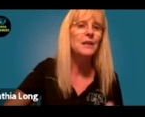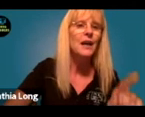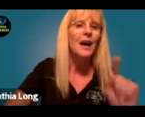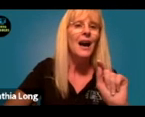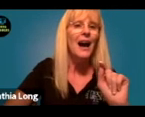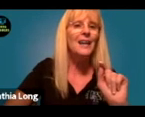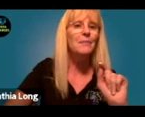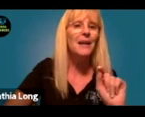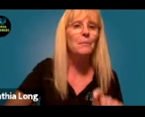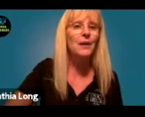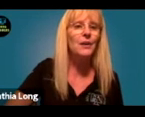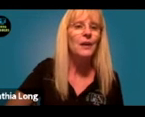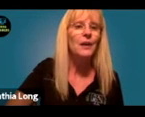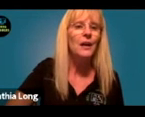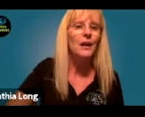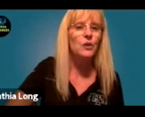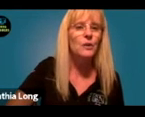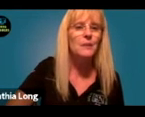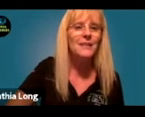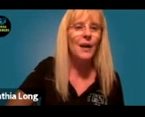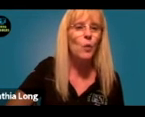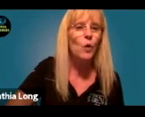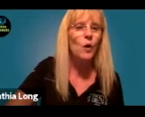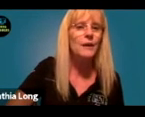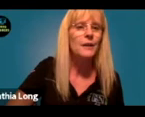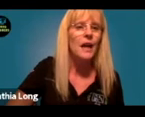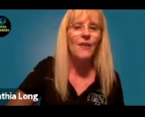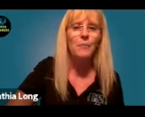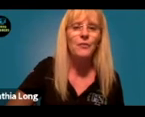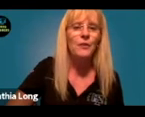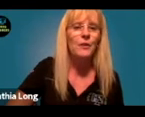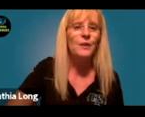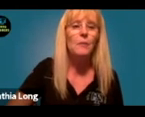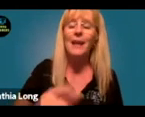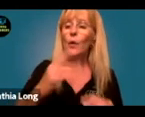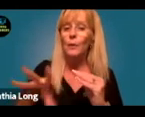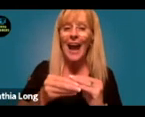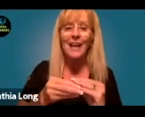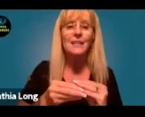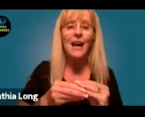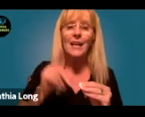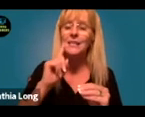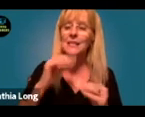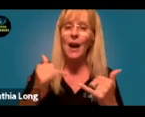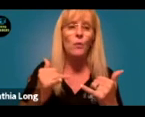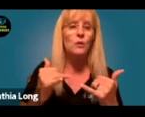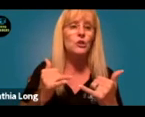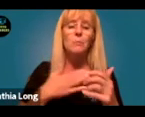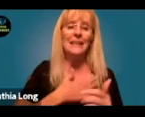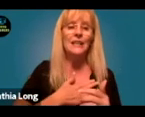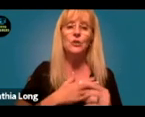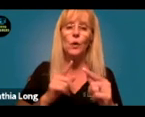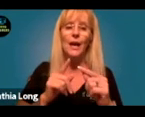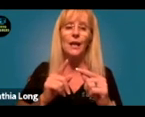shapes. I can make it bigger, the stroke as big as I want if I prefer them. Now what I would add to that is now I want you